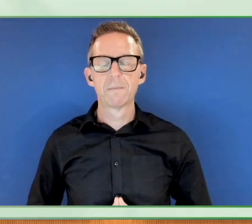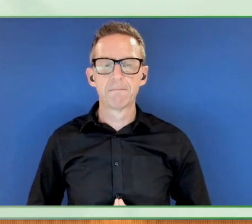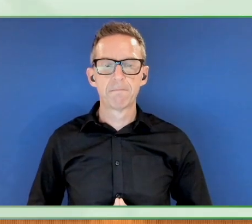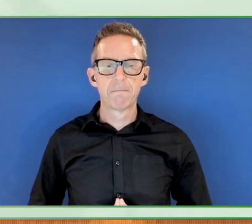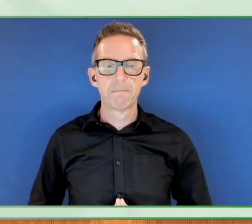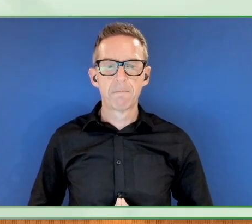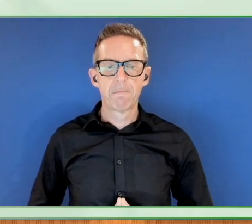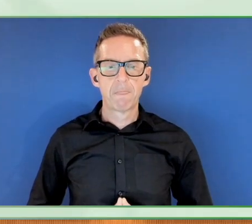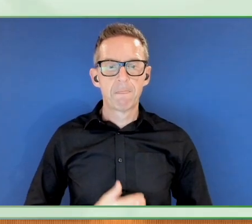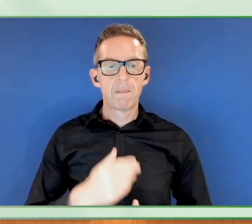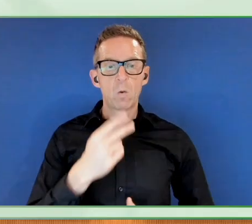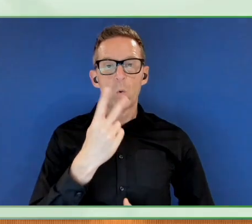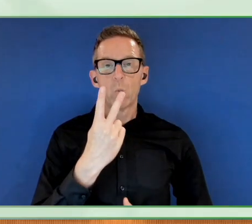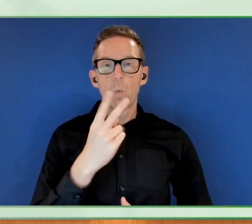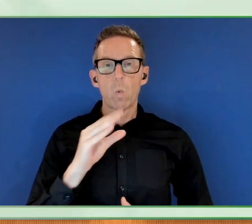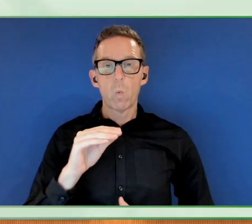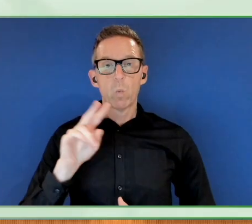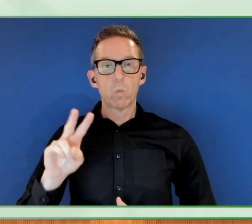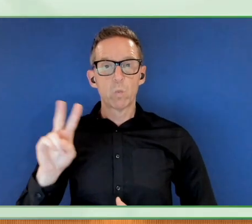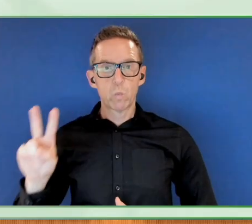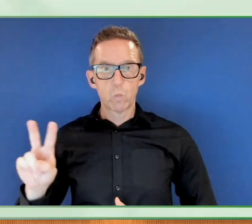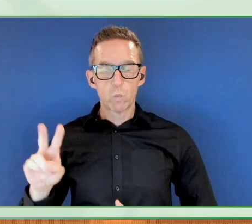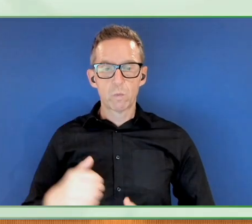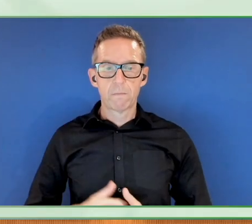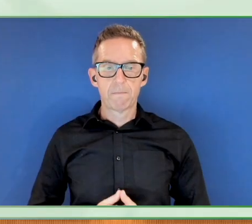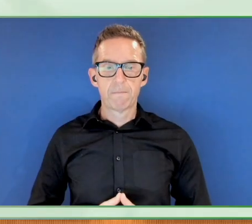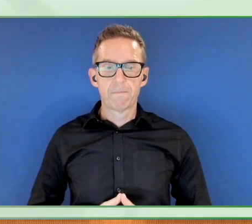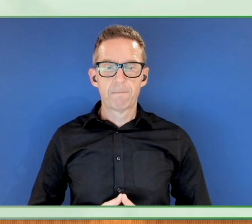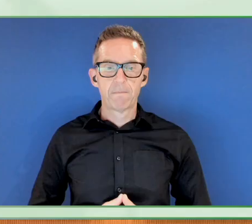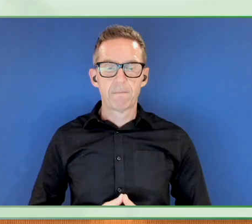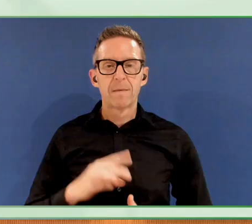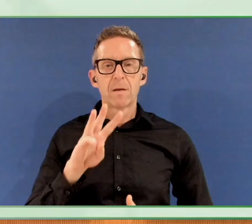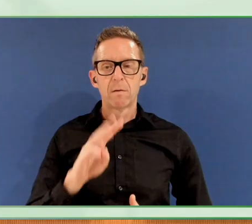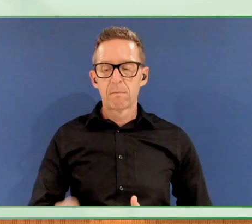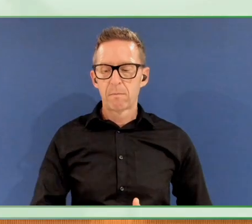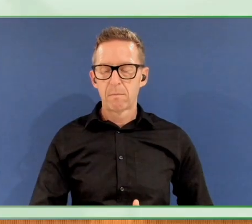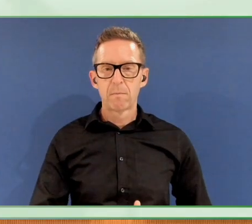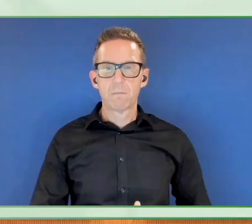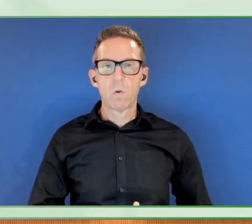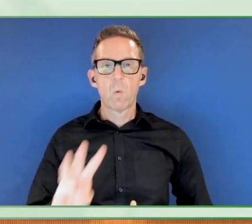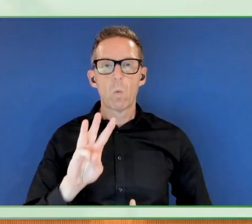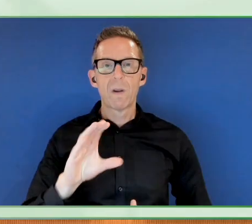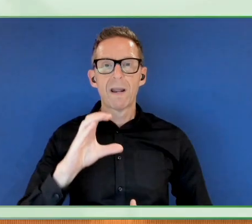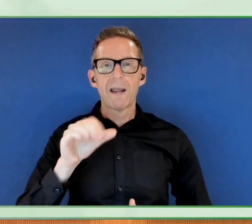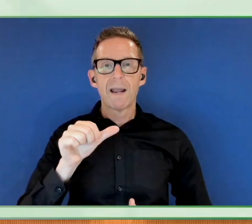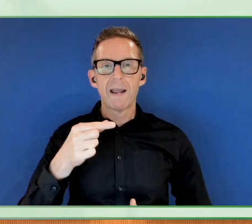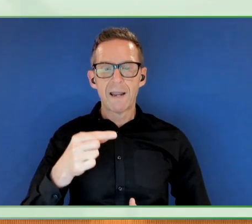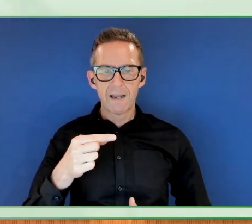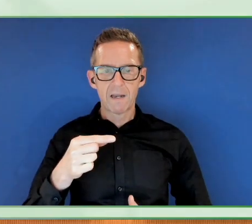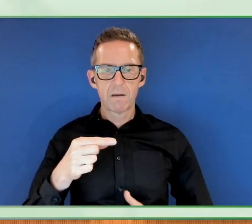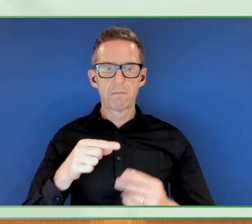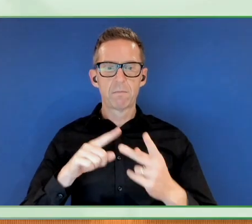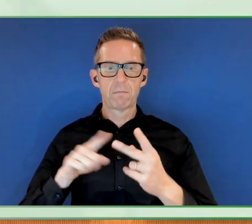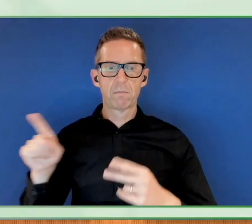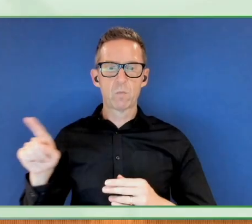2022, WCAG 2.1 and the EN 301549 was introduced